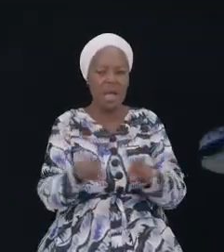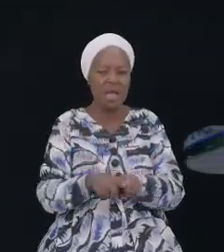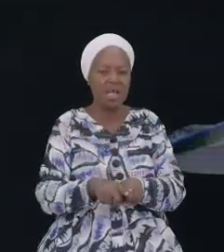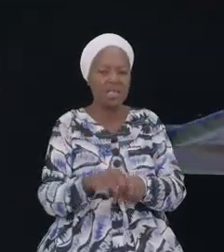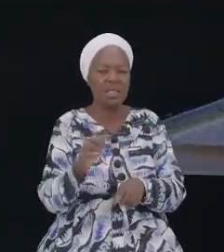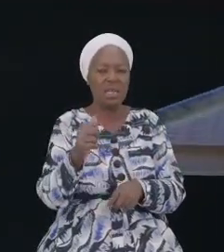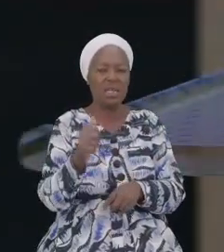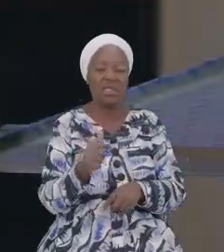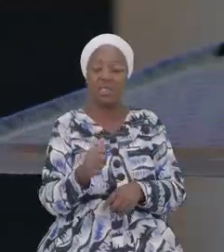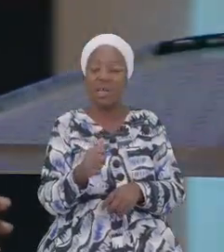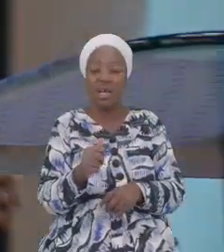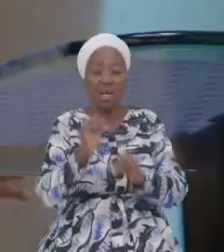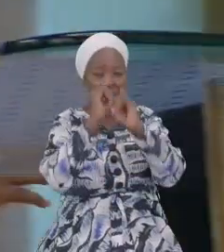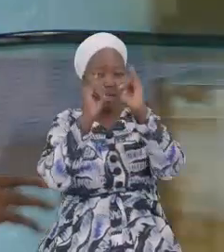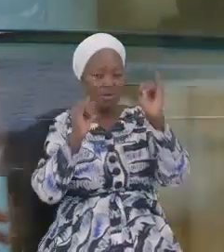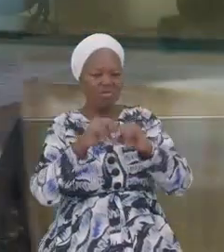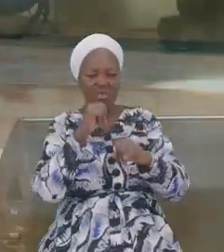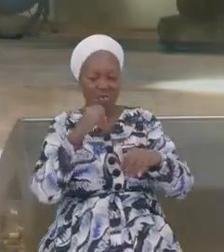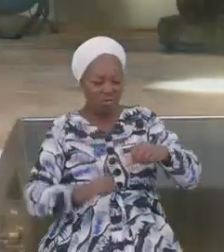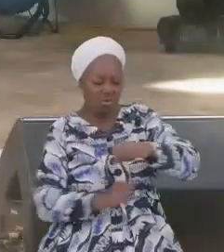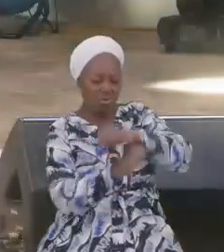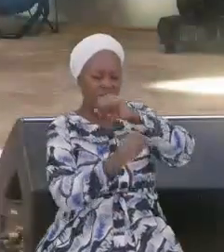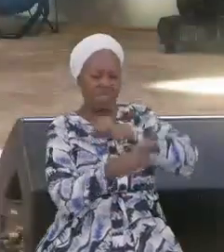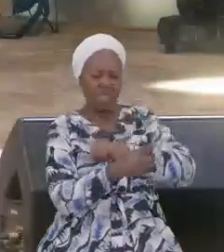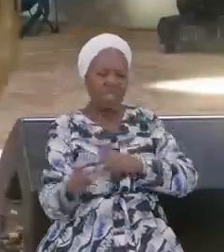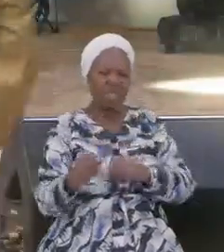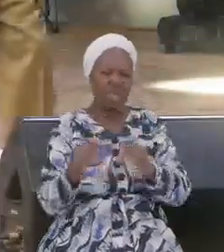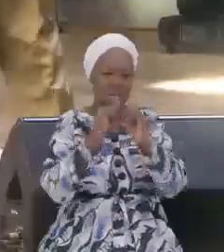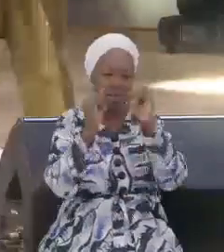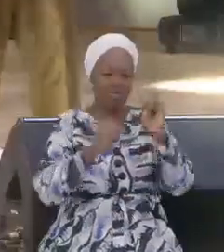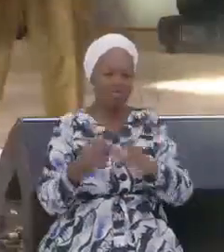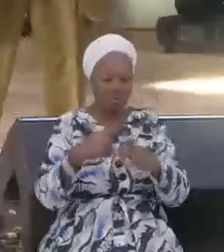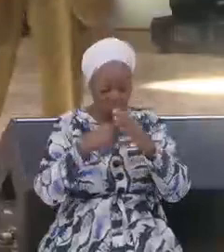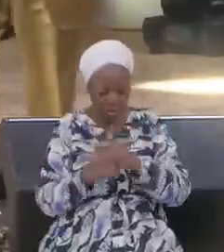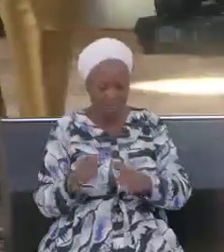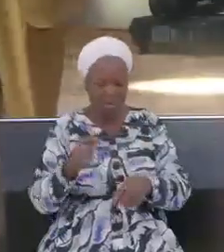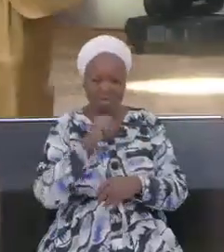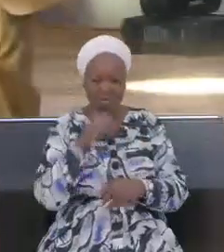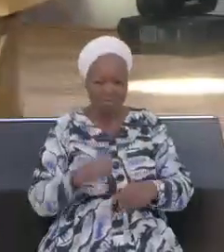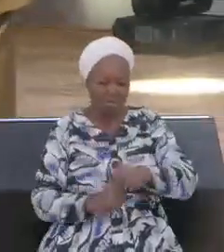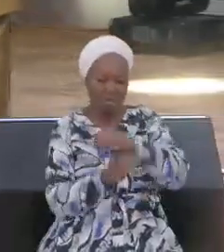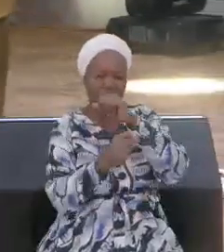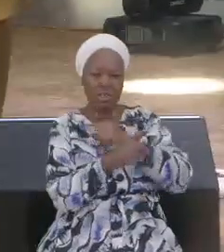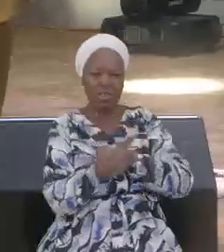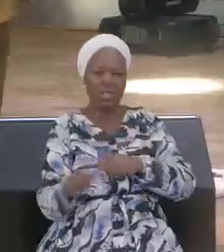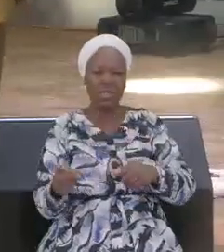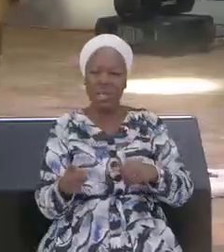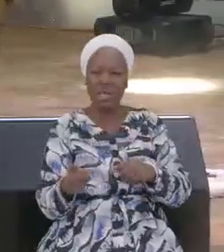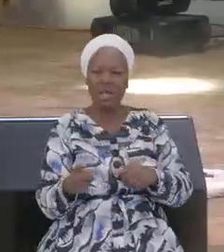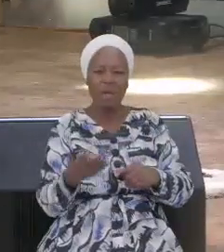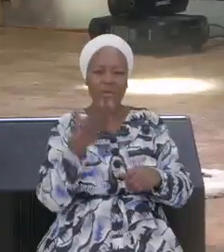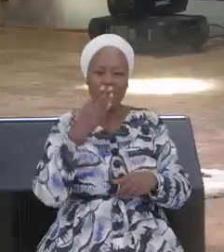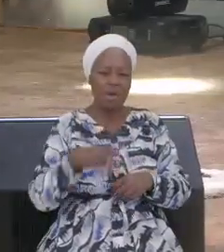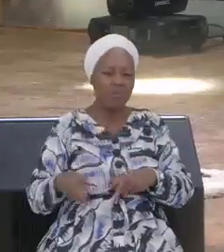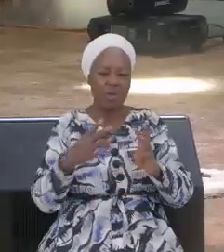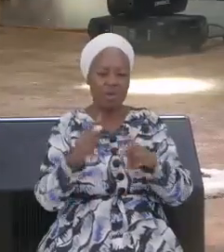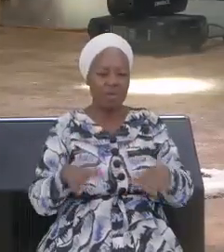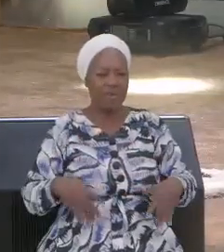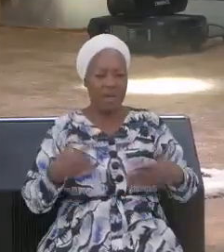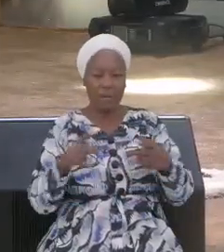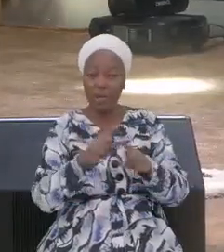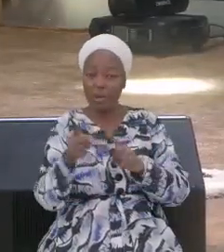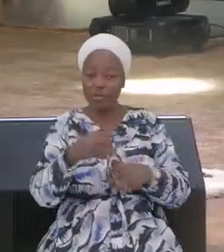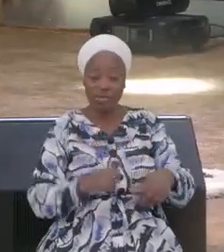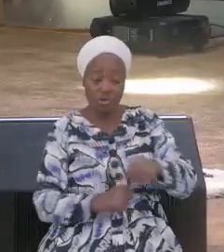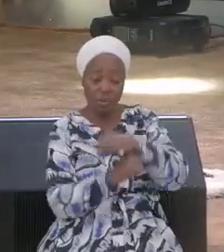not supporting their idol worship, and you're not supporting their hero worship. You support the word of